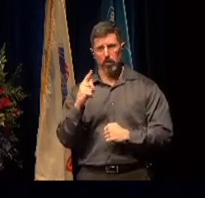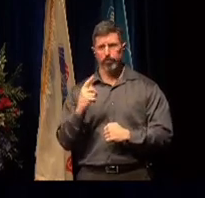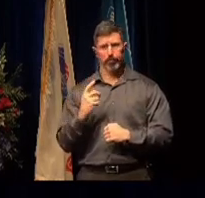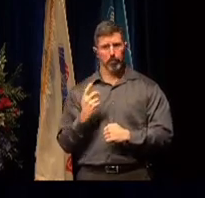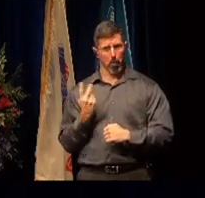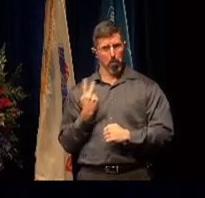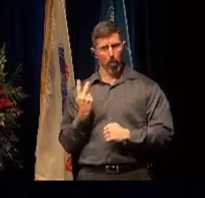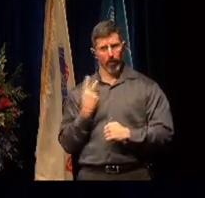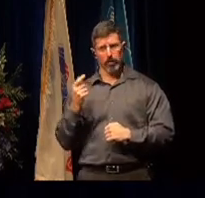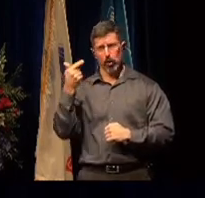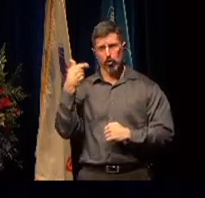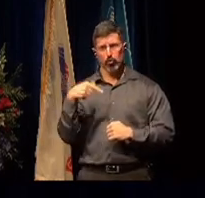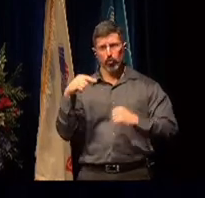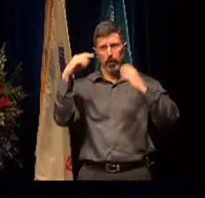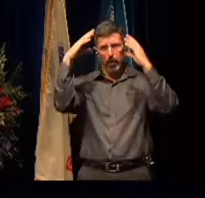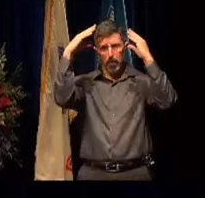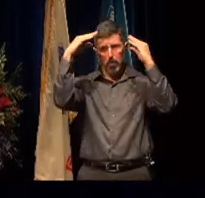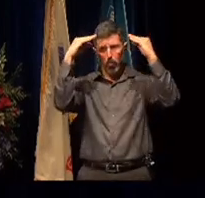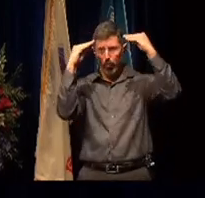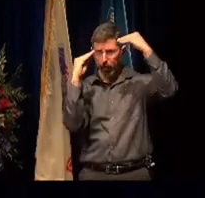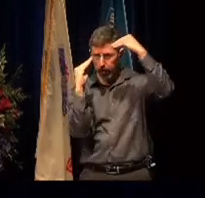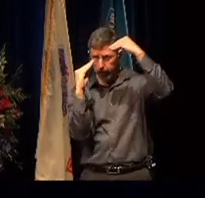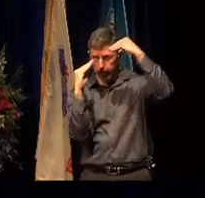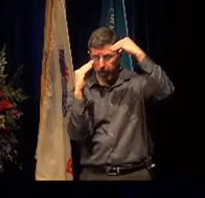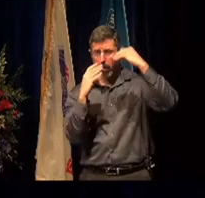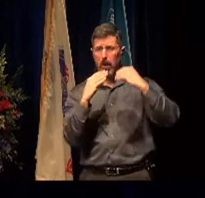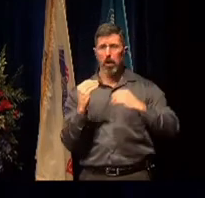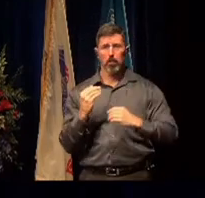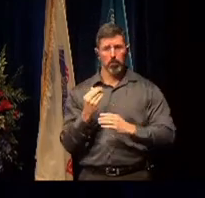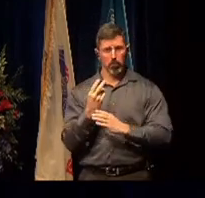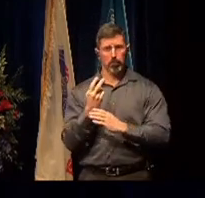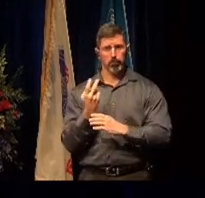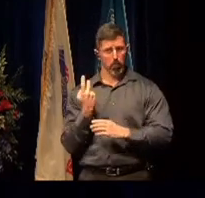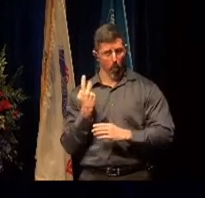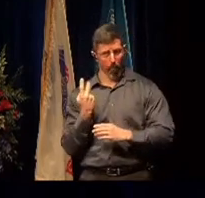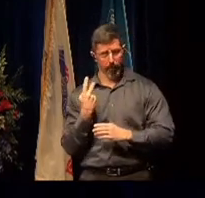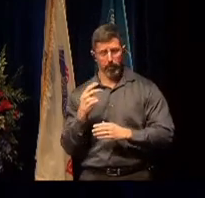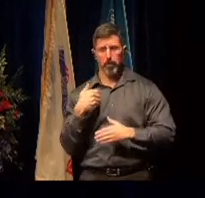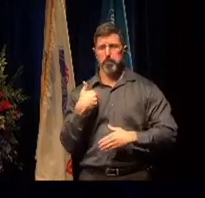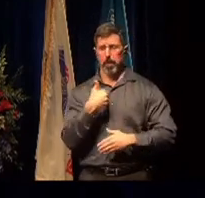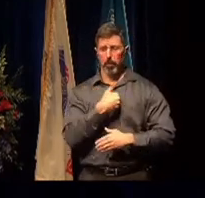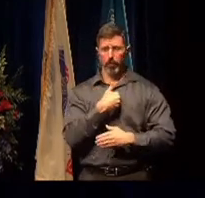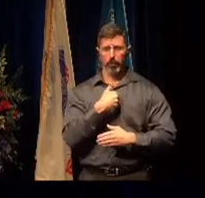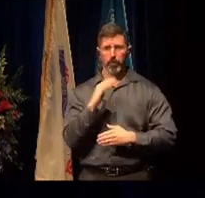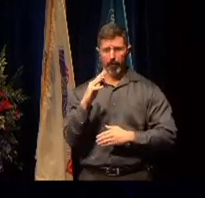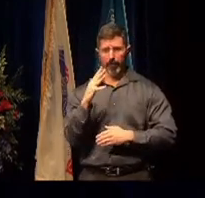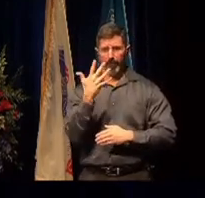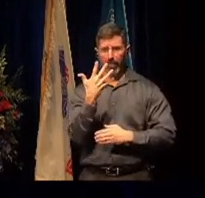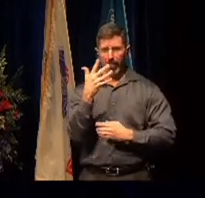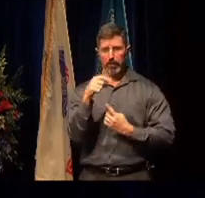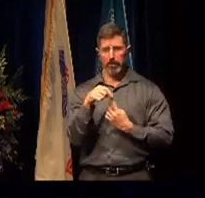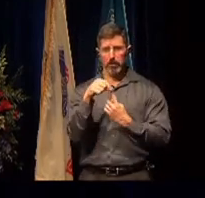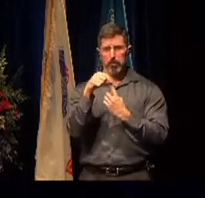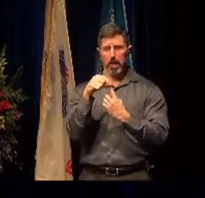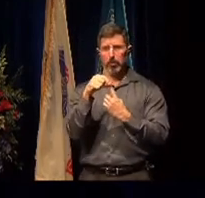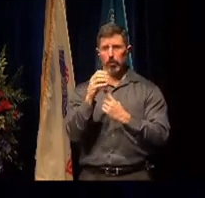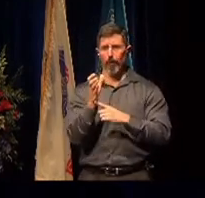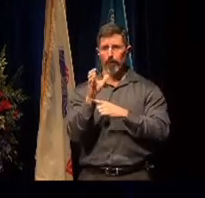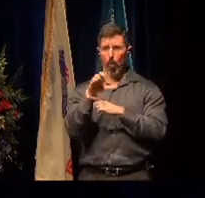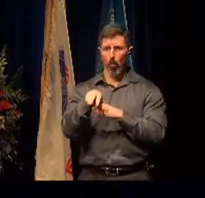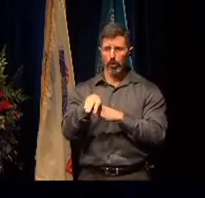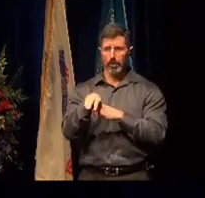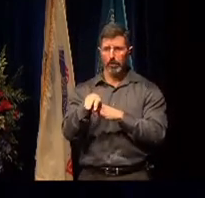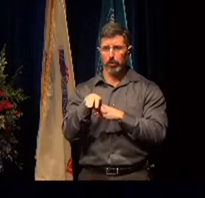more specifically, we are both members of the 5th Special Forces Group. For those of you who may not be as